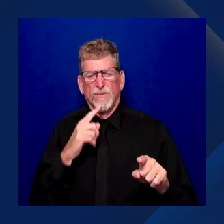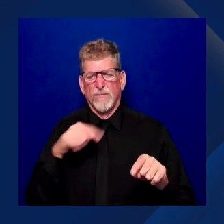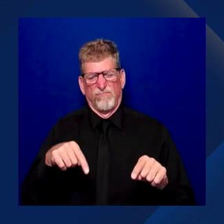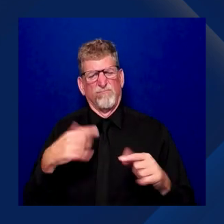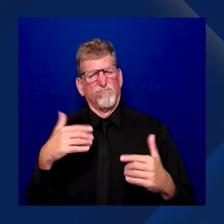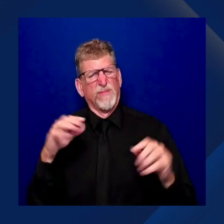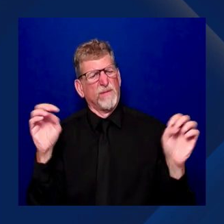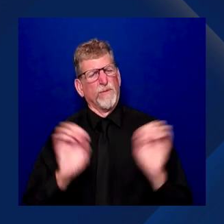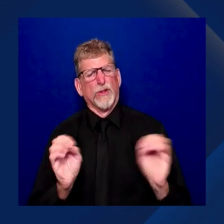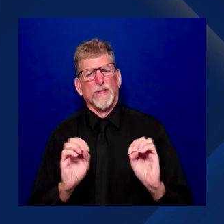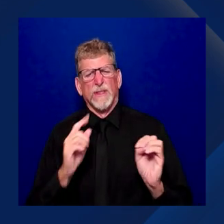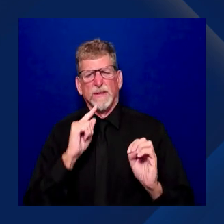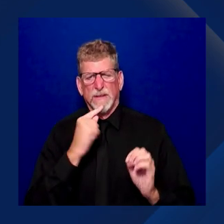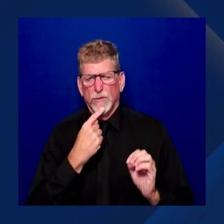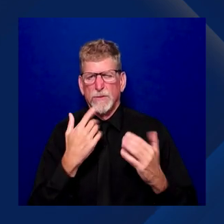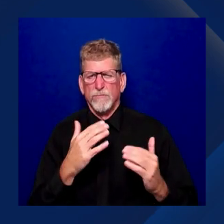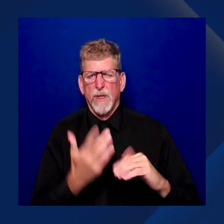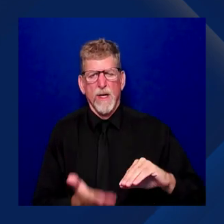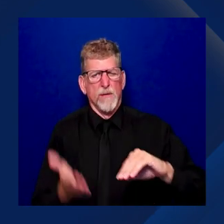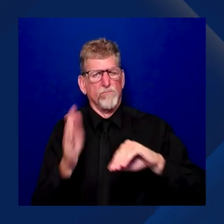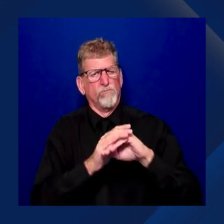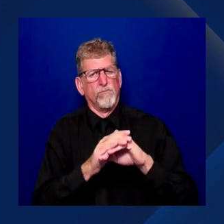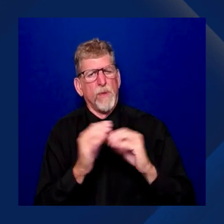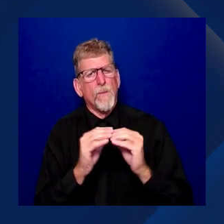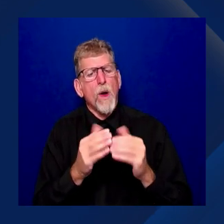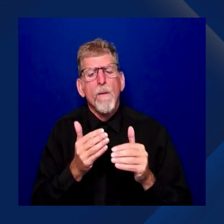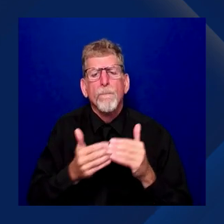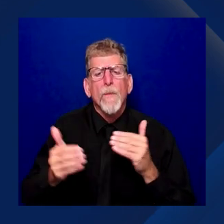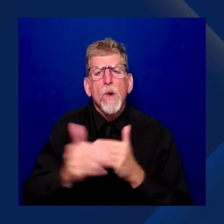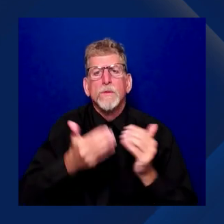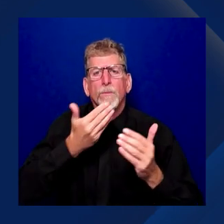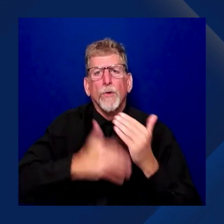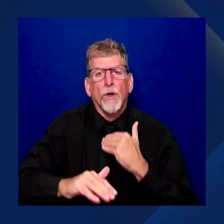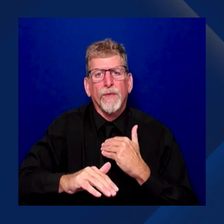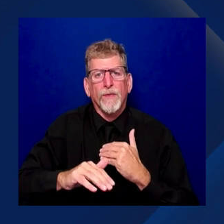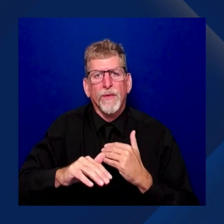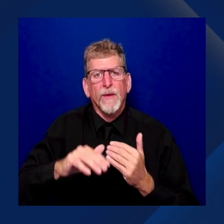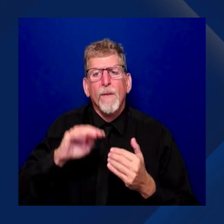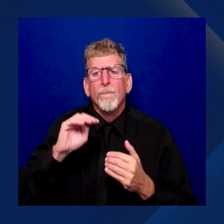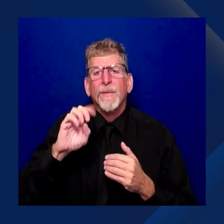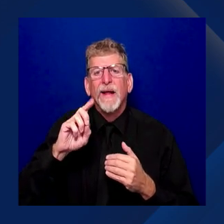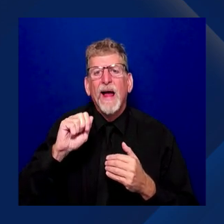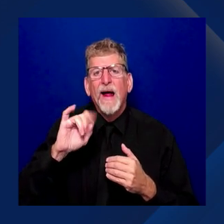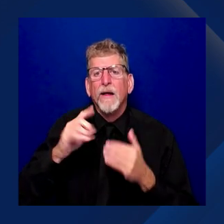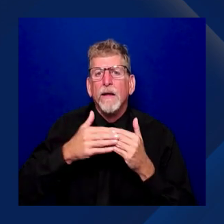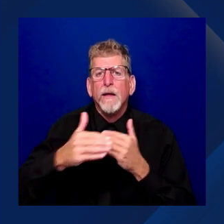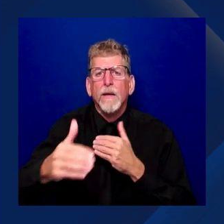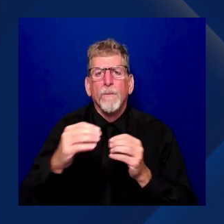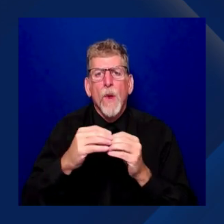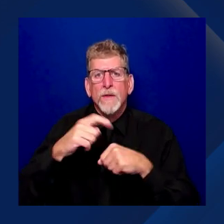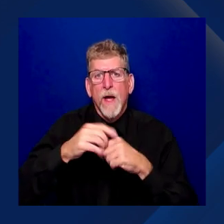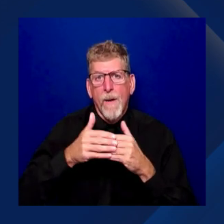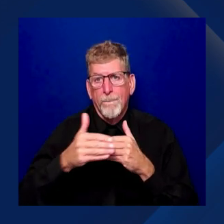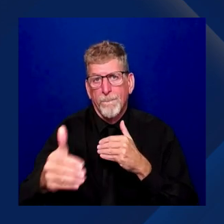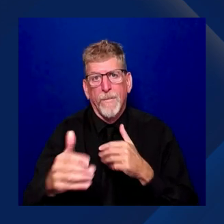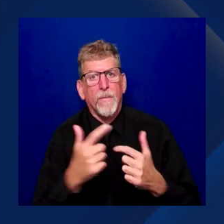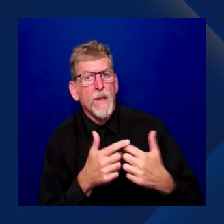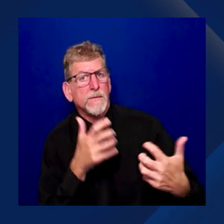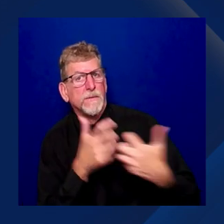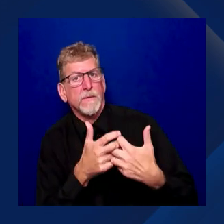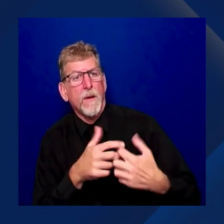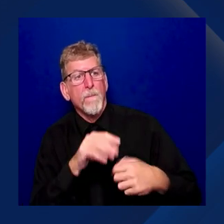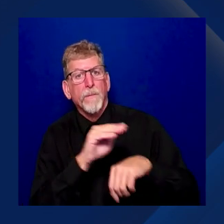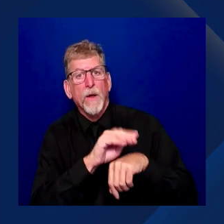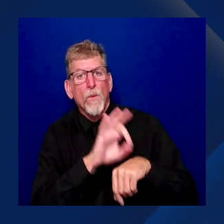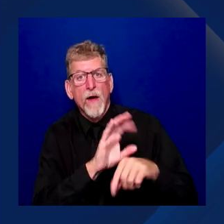educational opportunities to grow the pipeline of culturally congruent midwives and doulas, to funding community-based maternal mental health